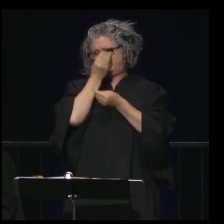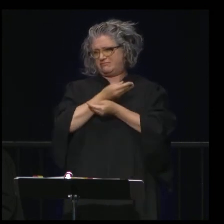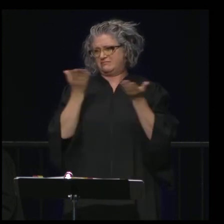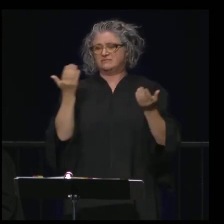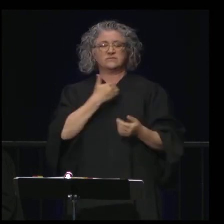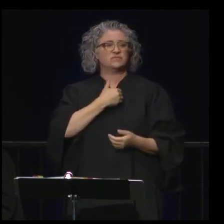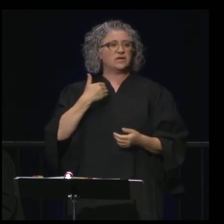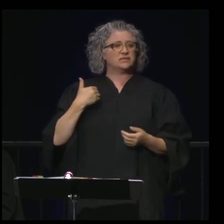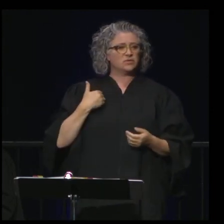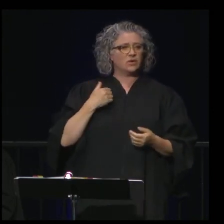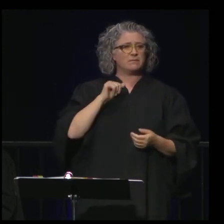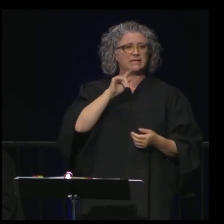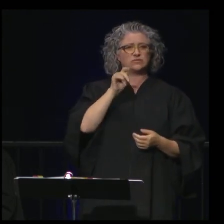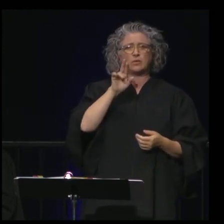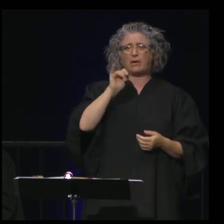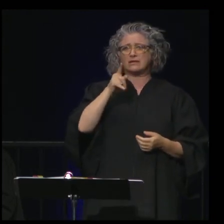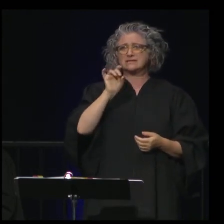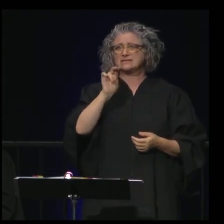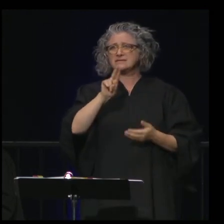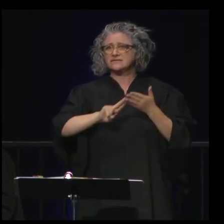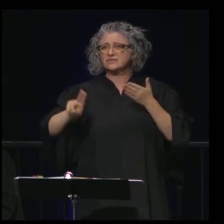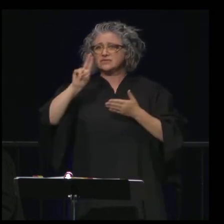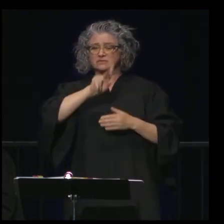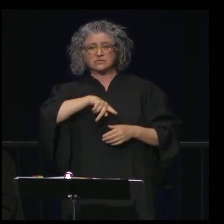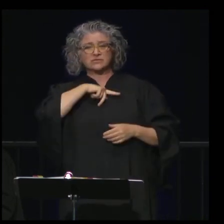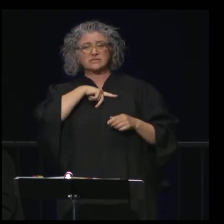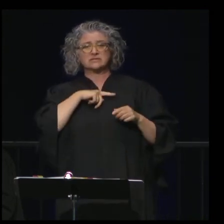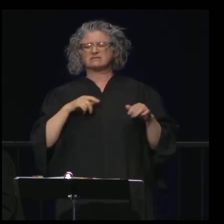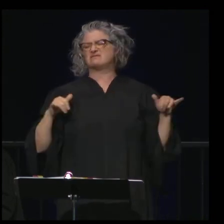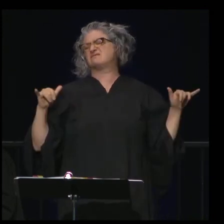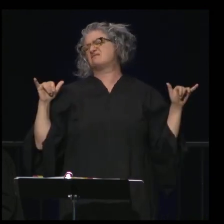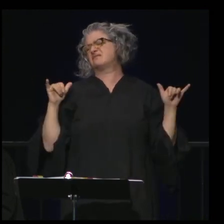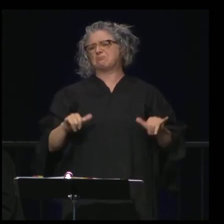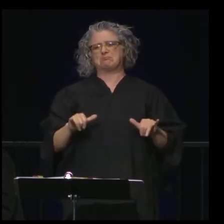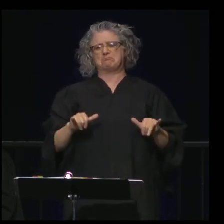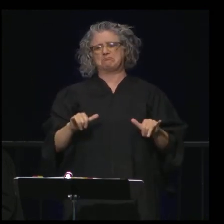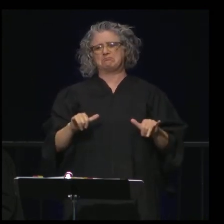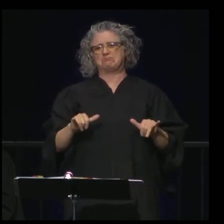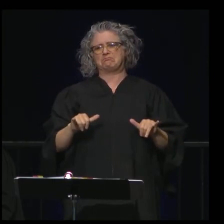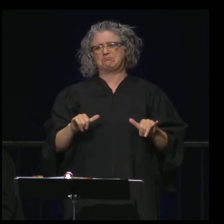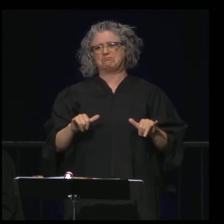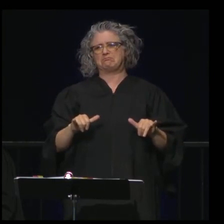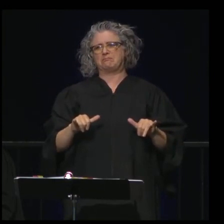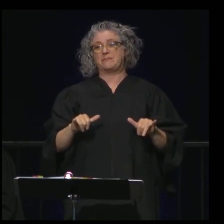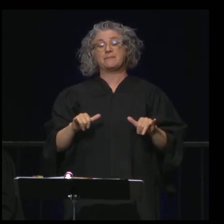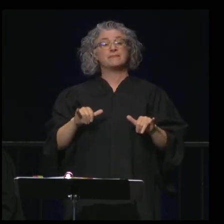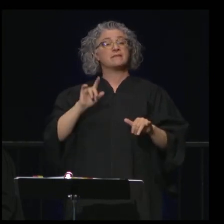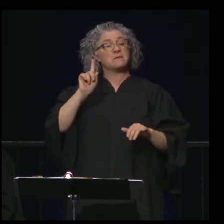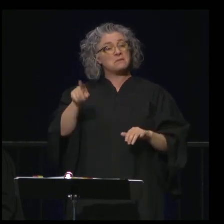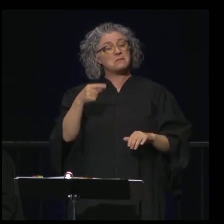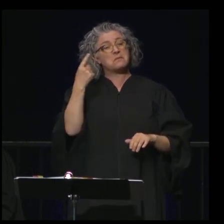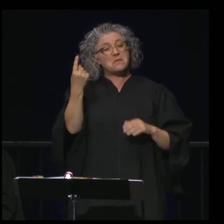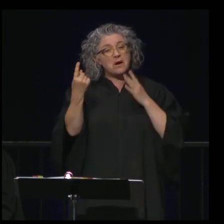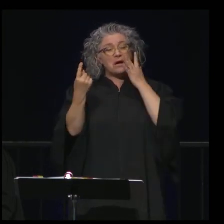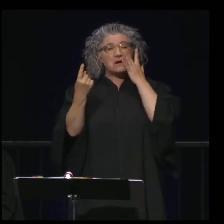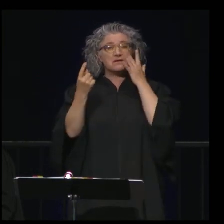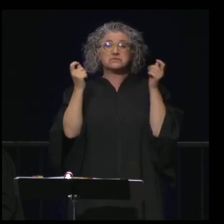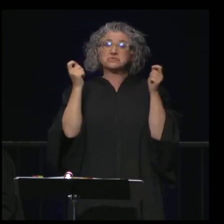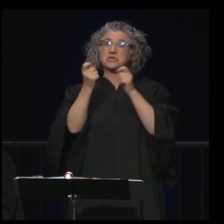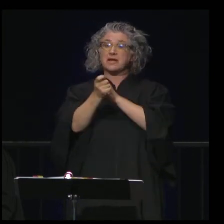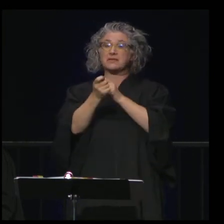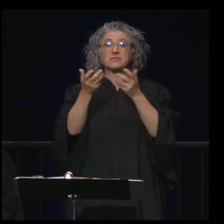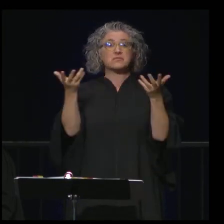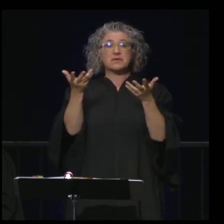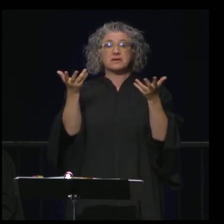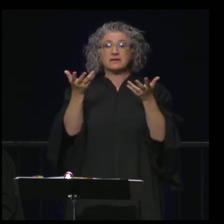Toronto Metropolitan University's personality has not changed. The only thing that has changed is